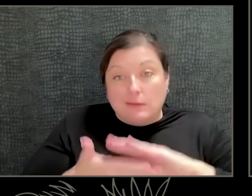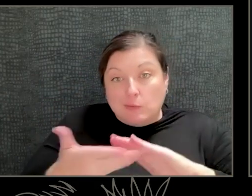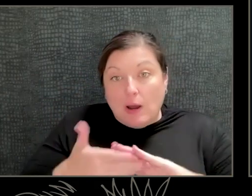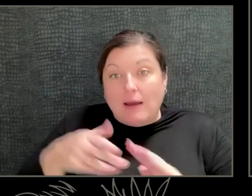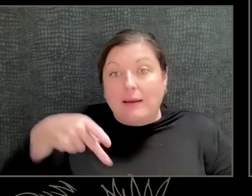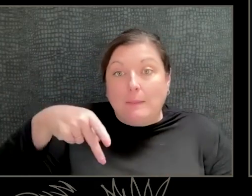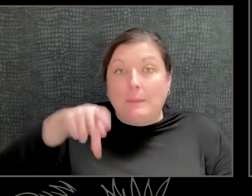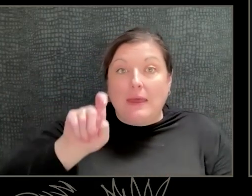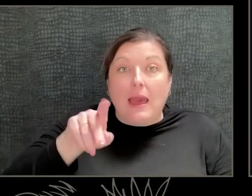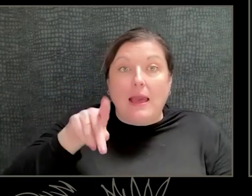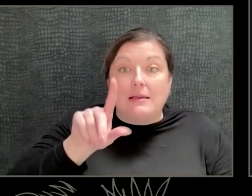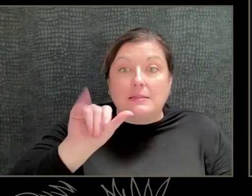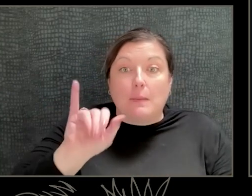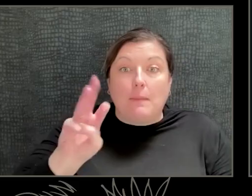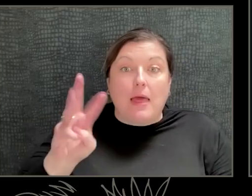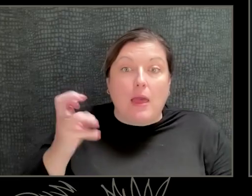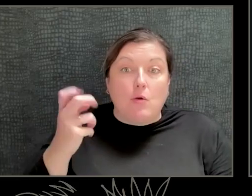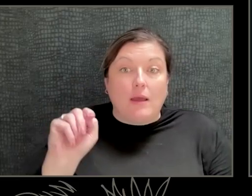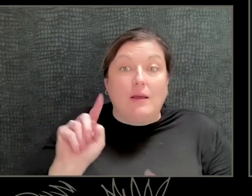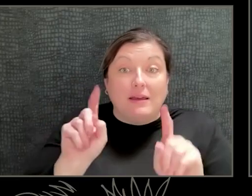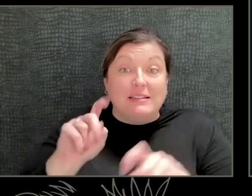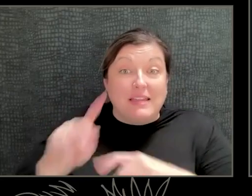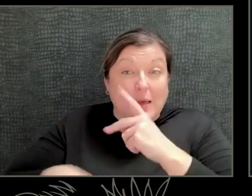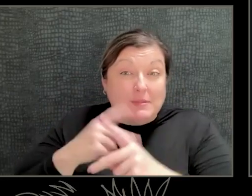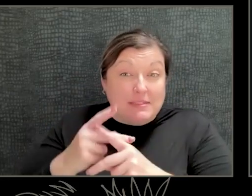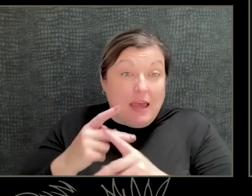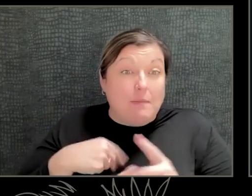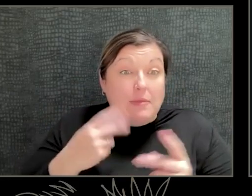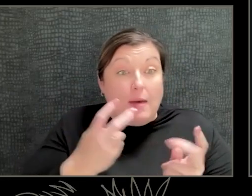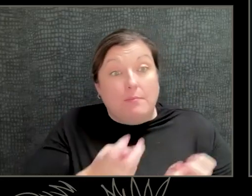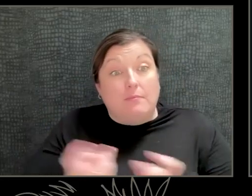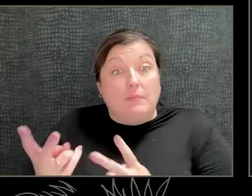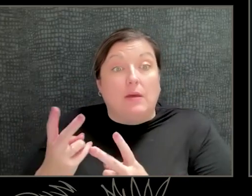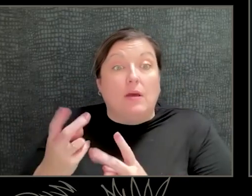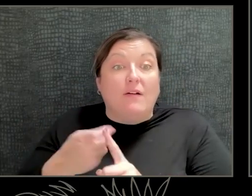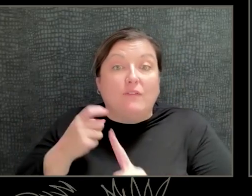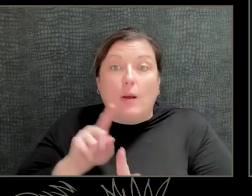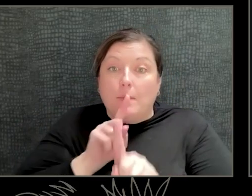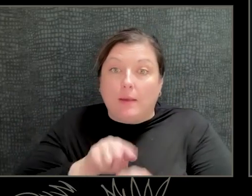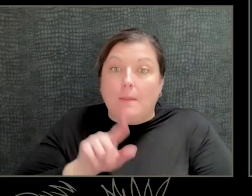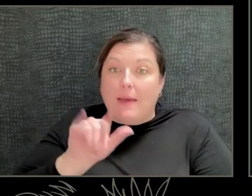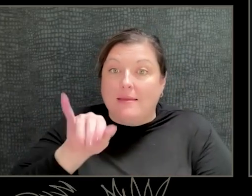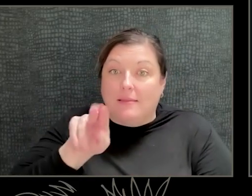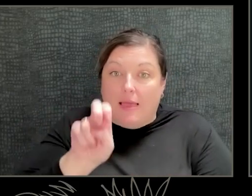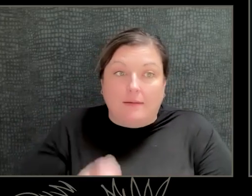playwright with the test type that gets passed in from the command line.